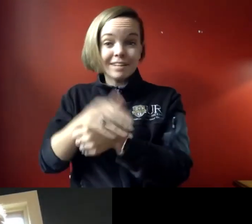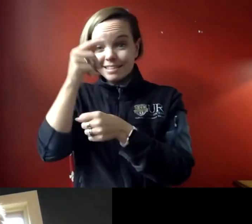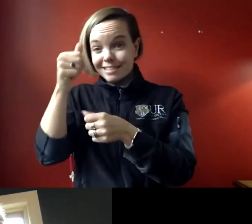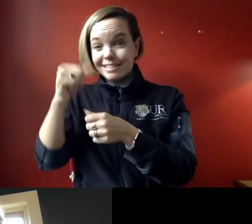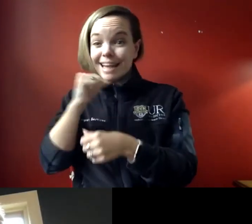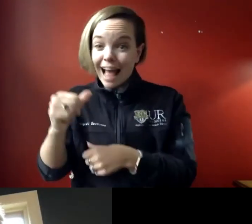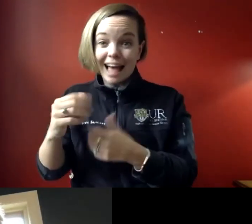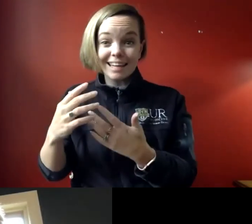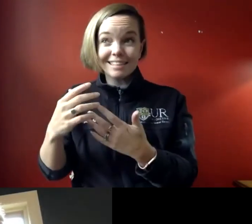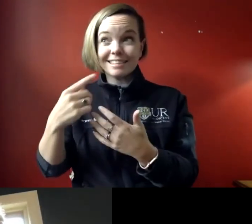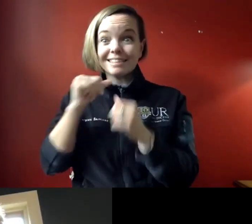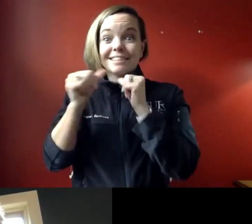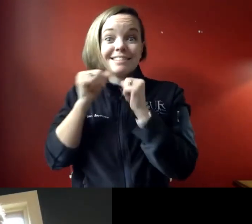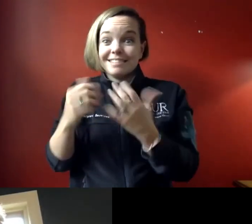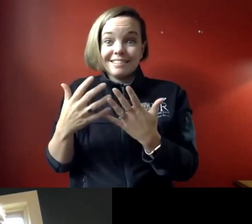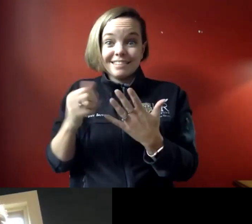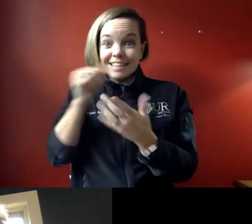happened. That's the best I can do.